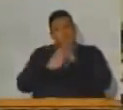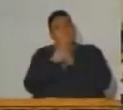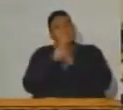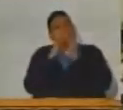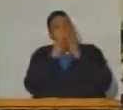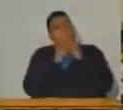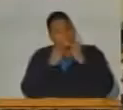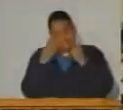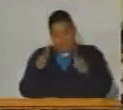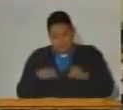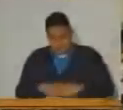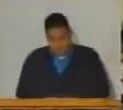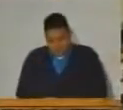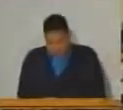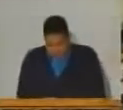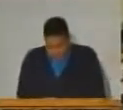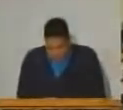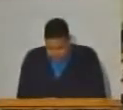protection.